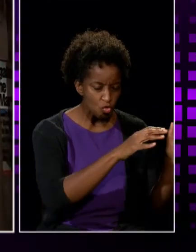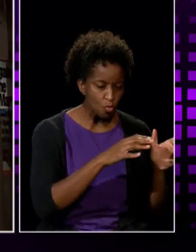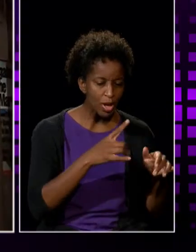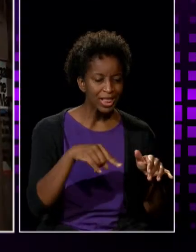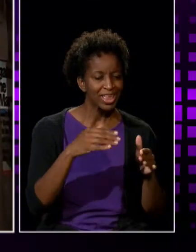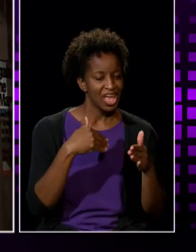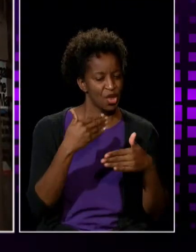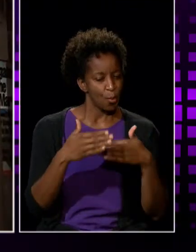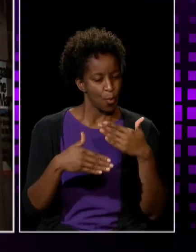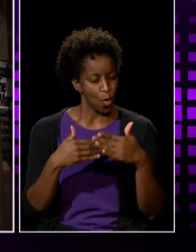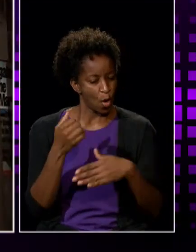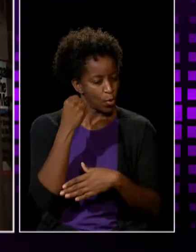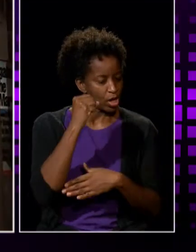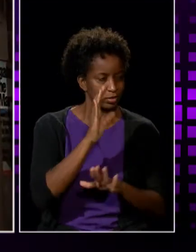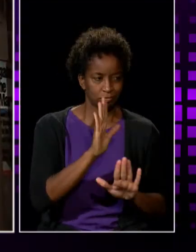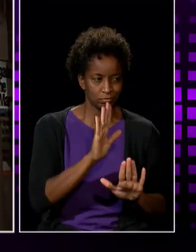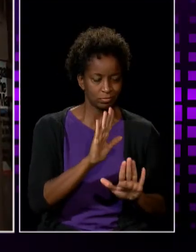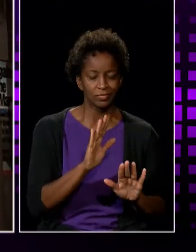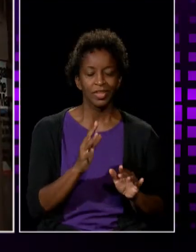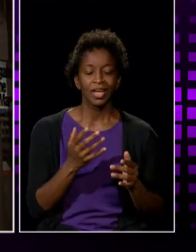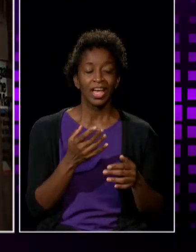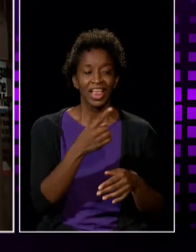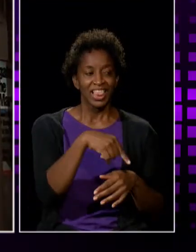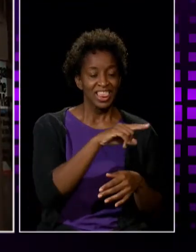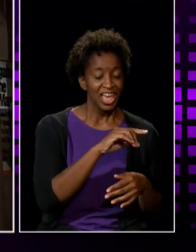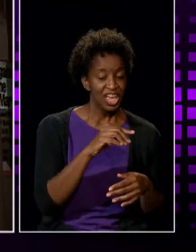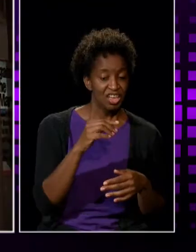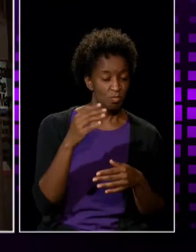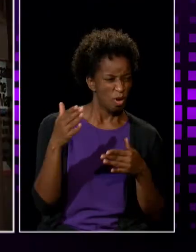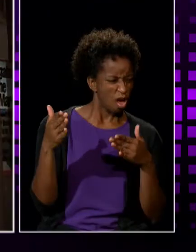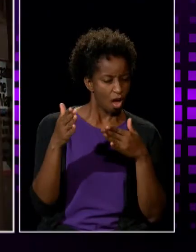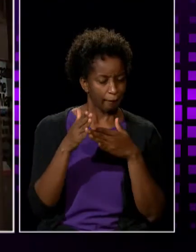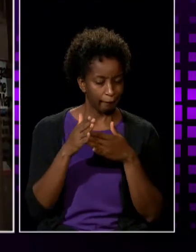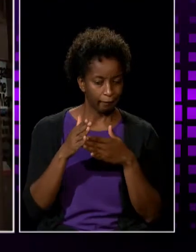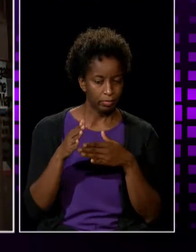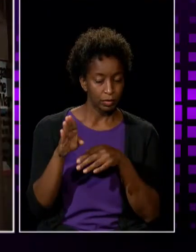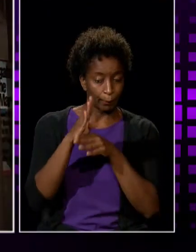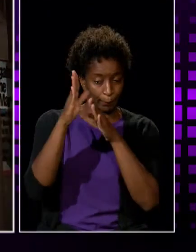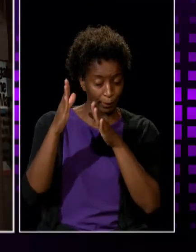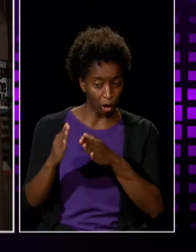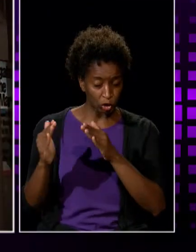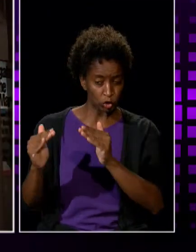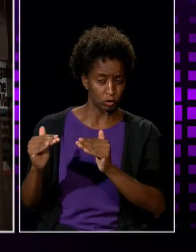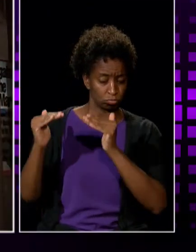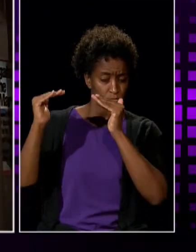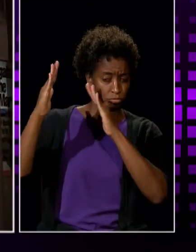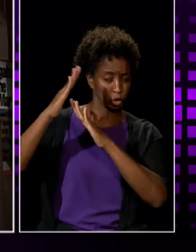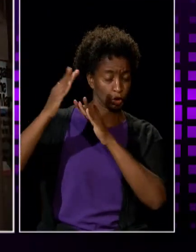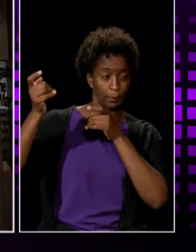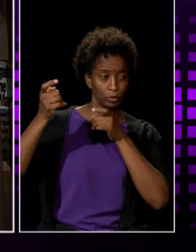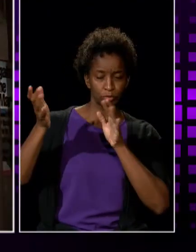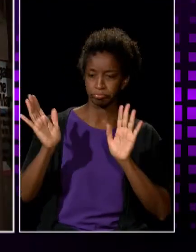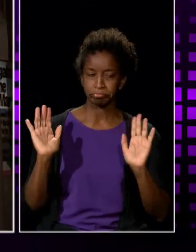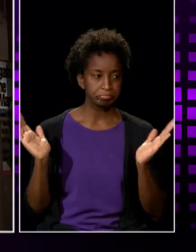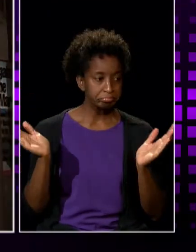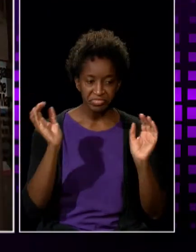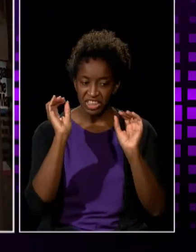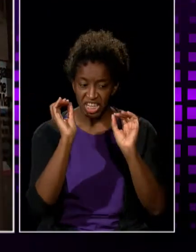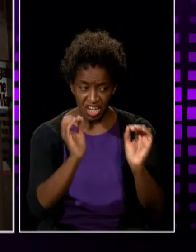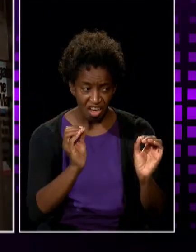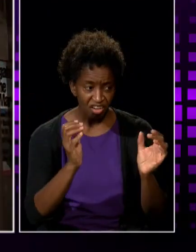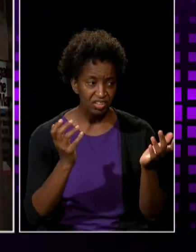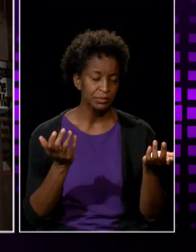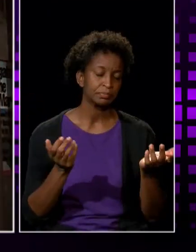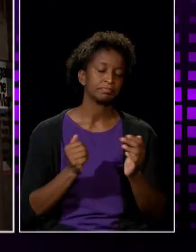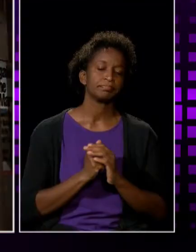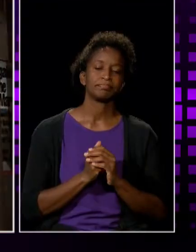with a Barbadian head of state. And so that, therefore, in the absence of any kind of